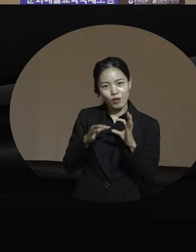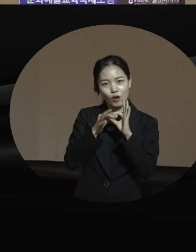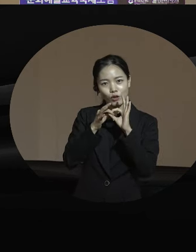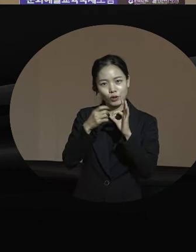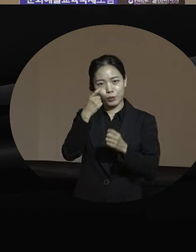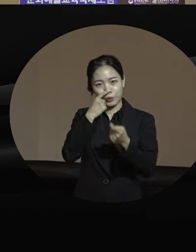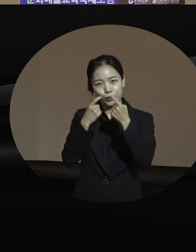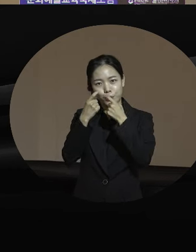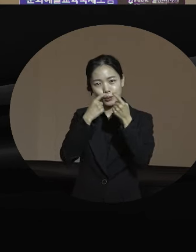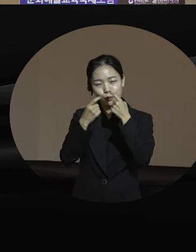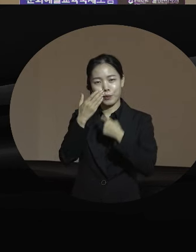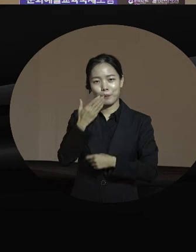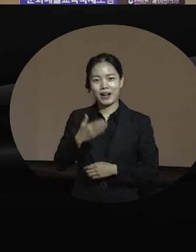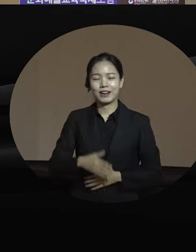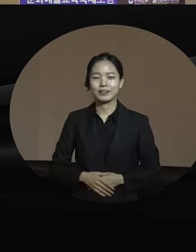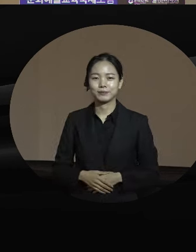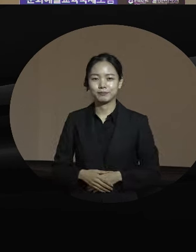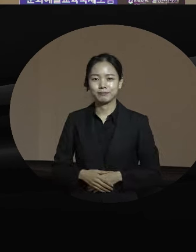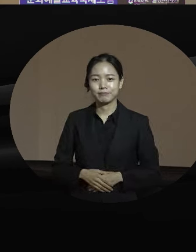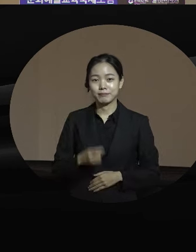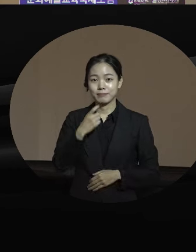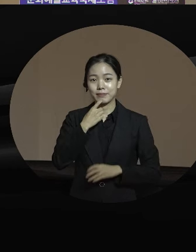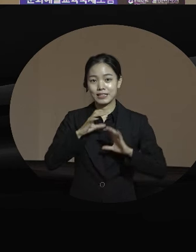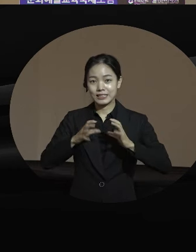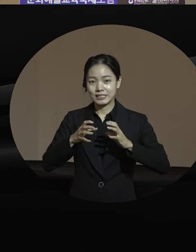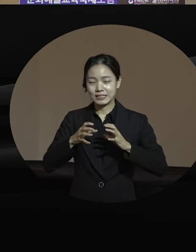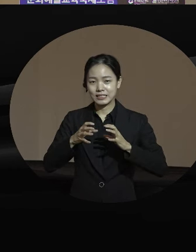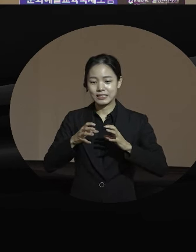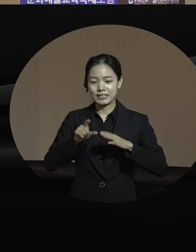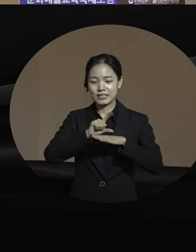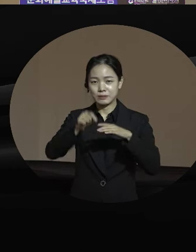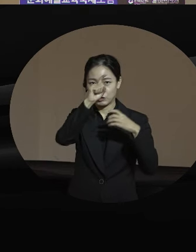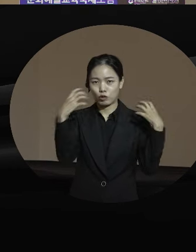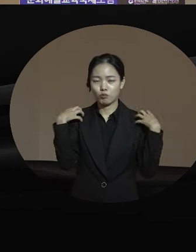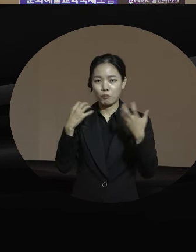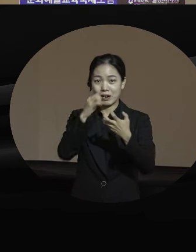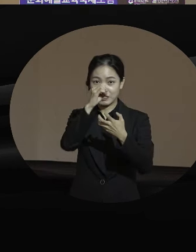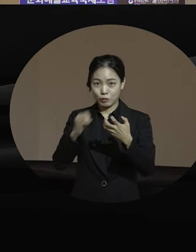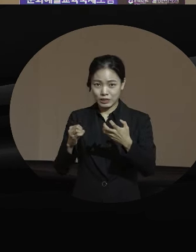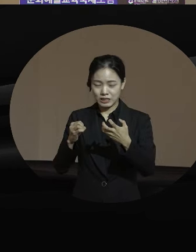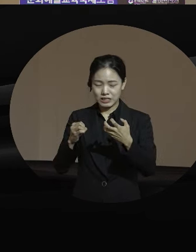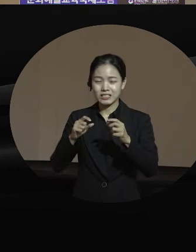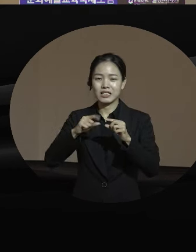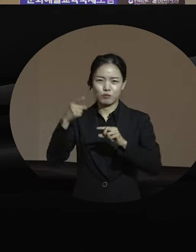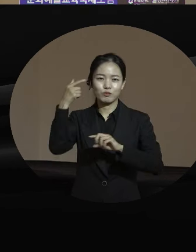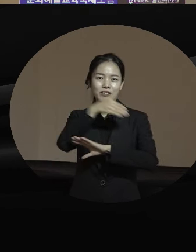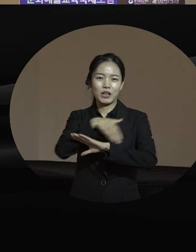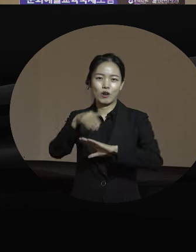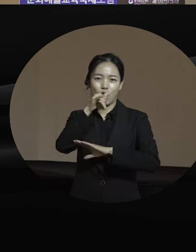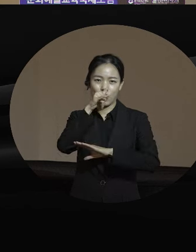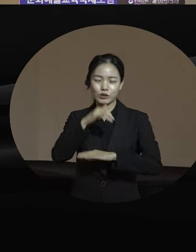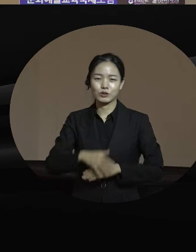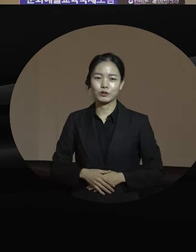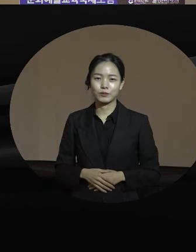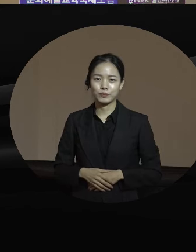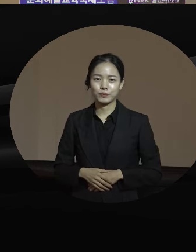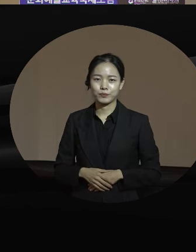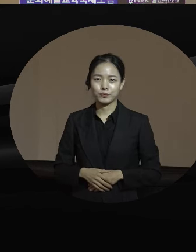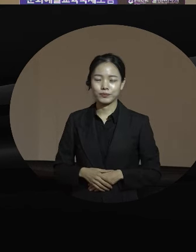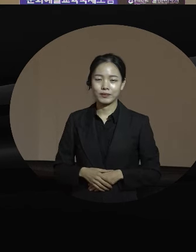cultural education plan in use. The Finnish Association of Children's Cultural Centres and its member centres